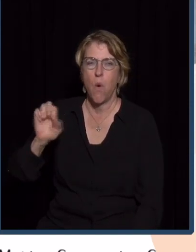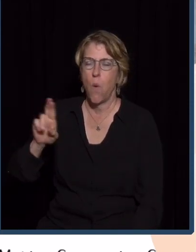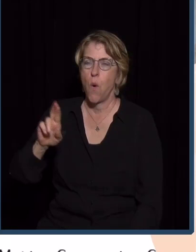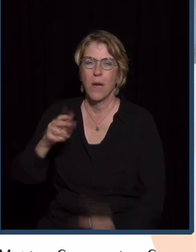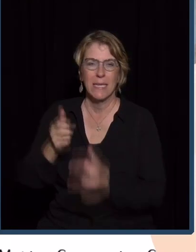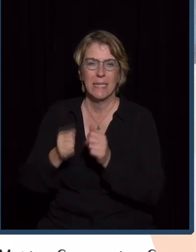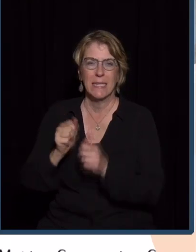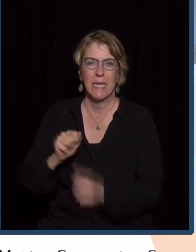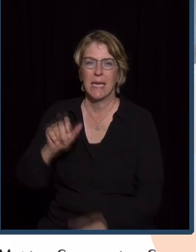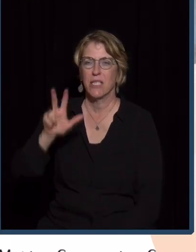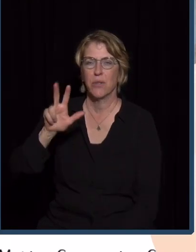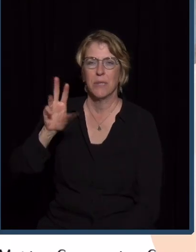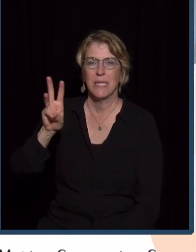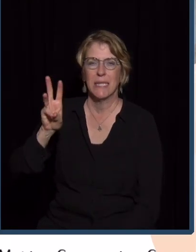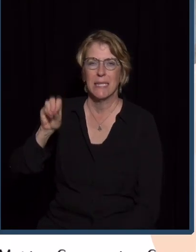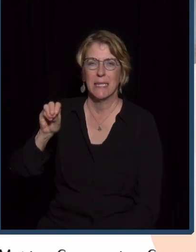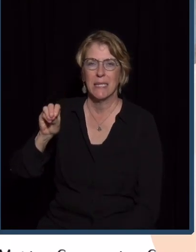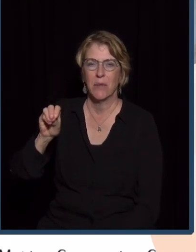360-525-1494.